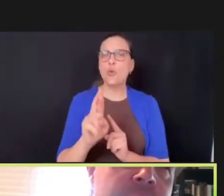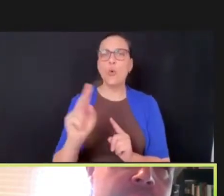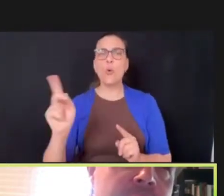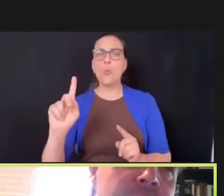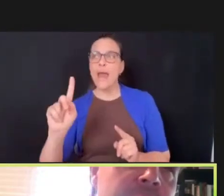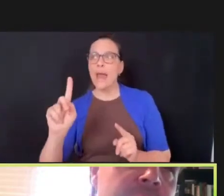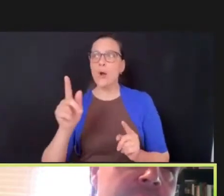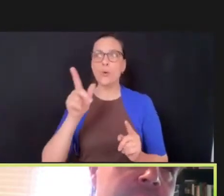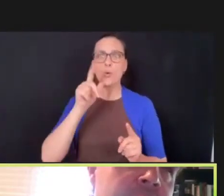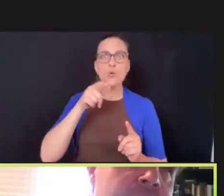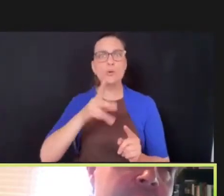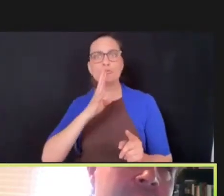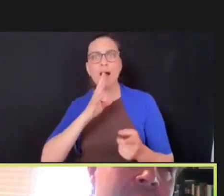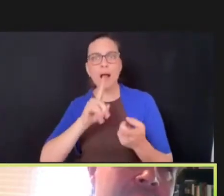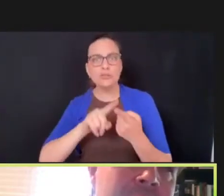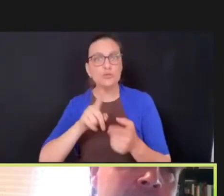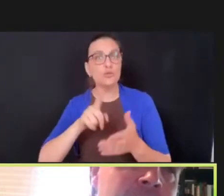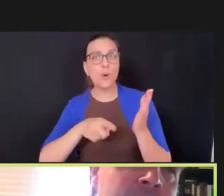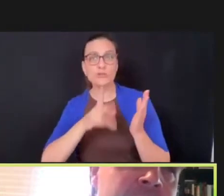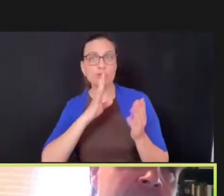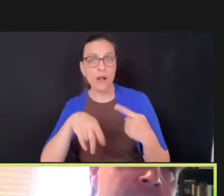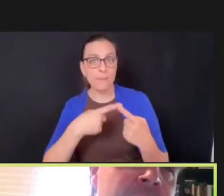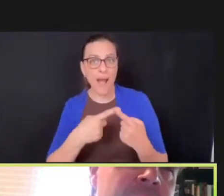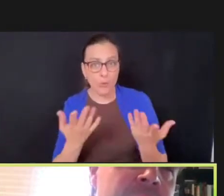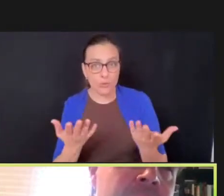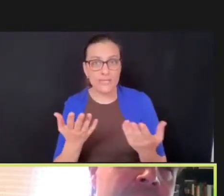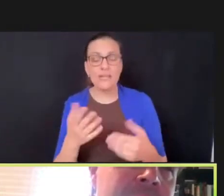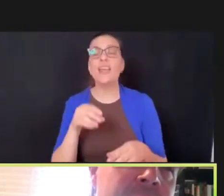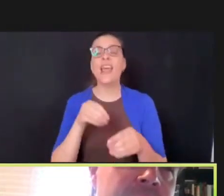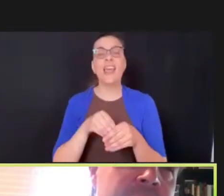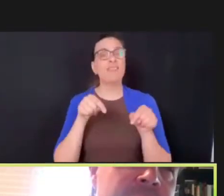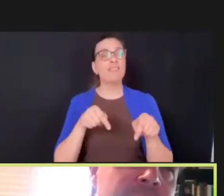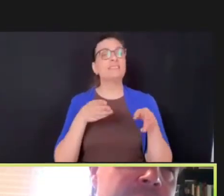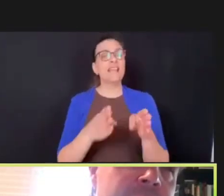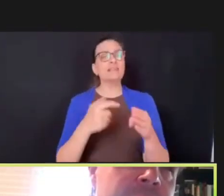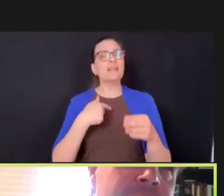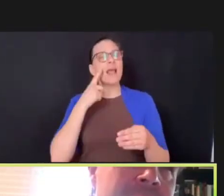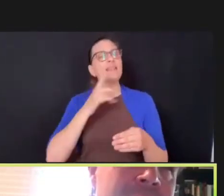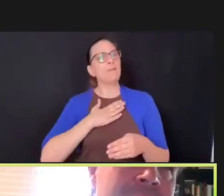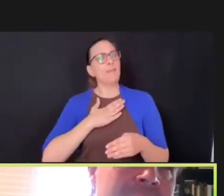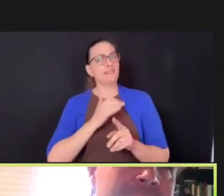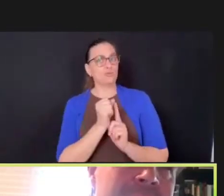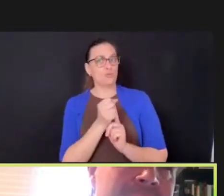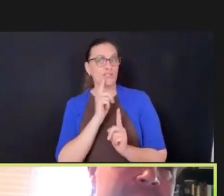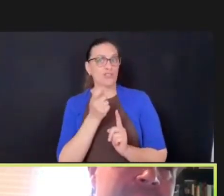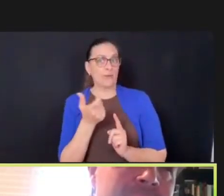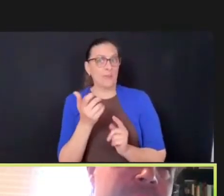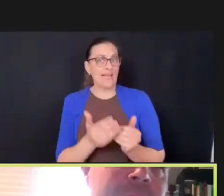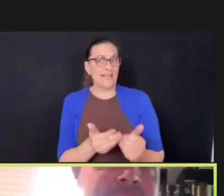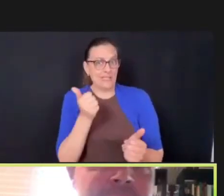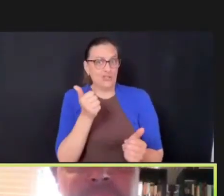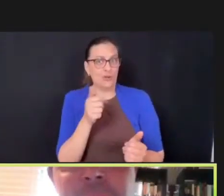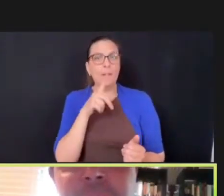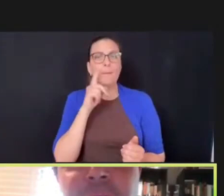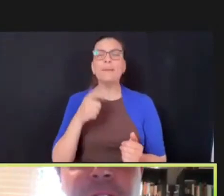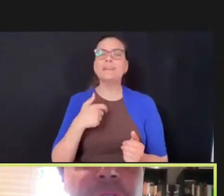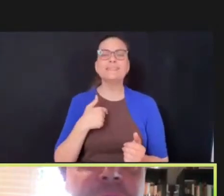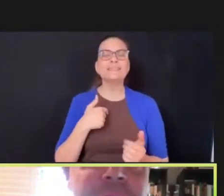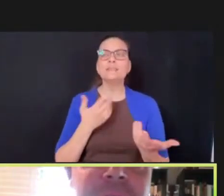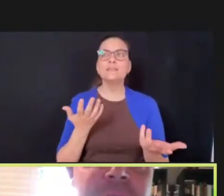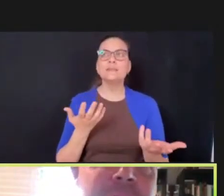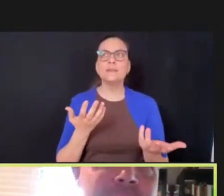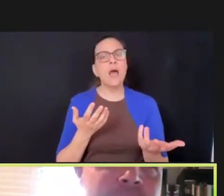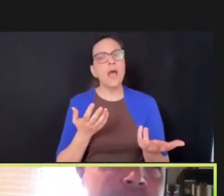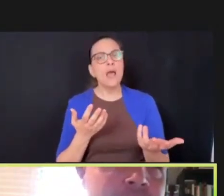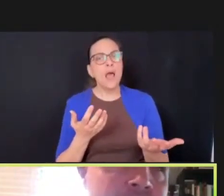you're talking to, what you're talking about. In a sense, I think my situation is a little easier, because it will be